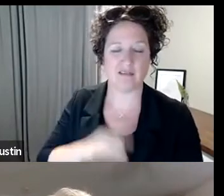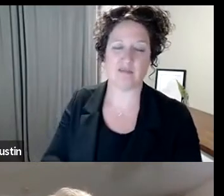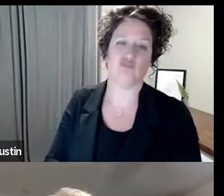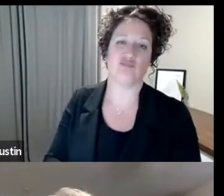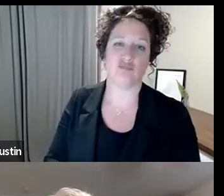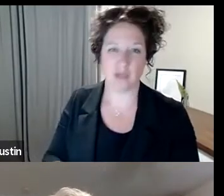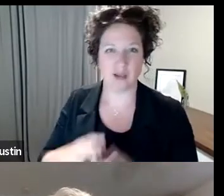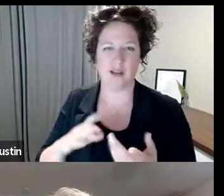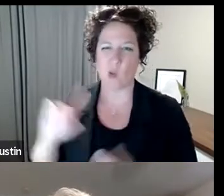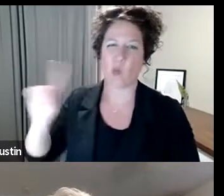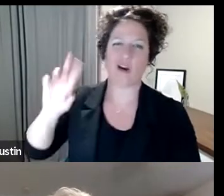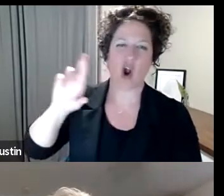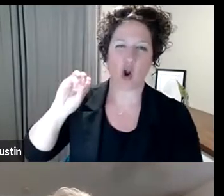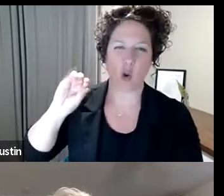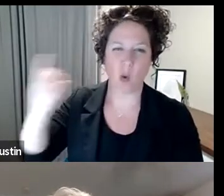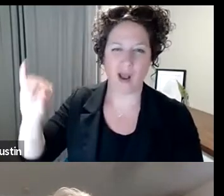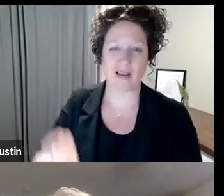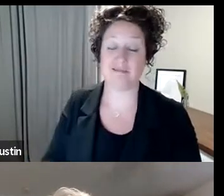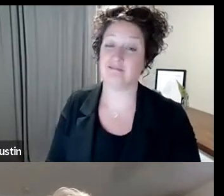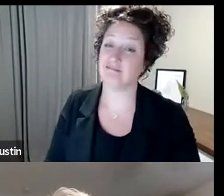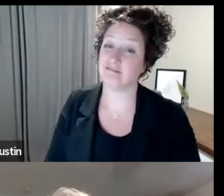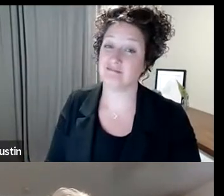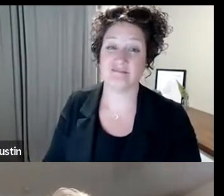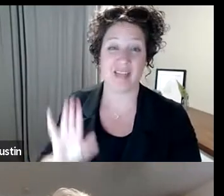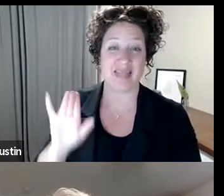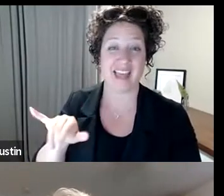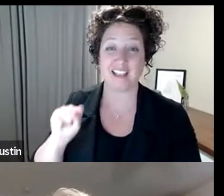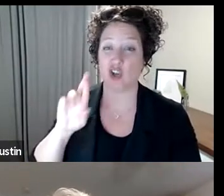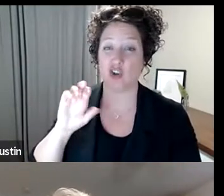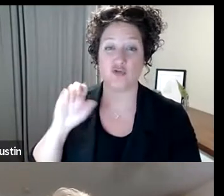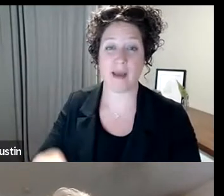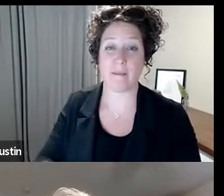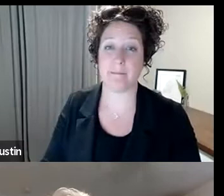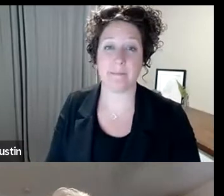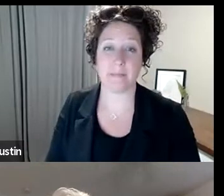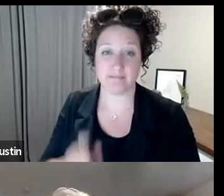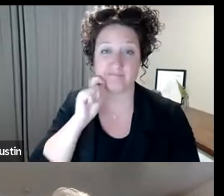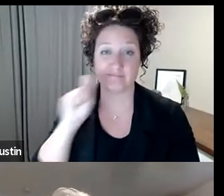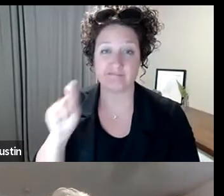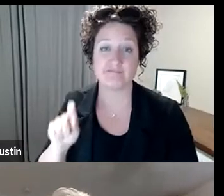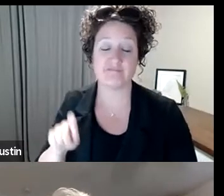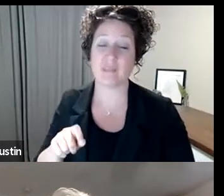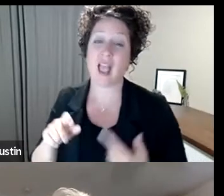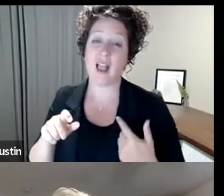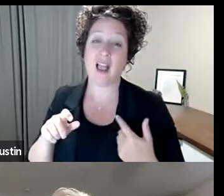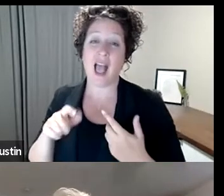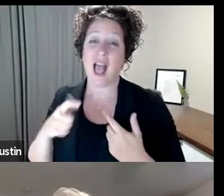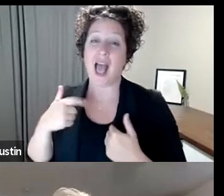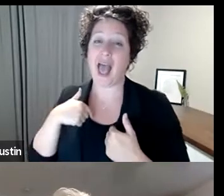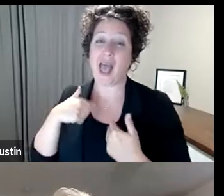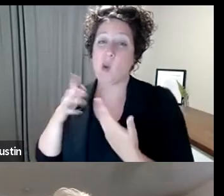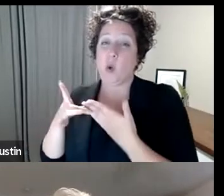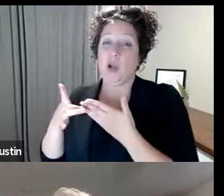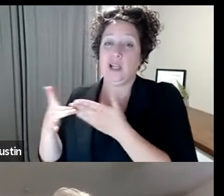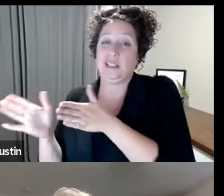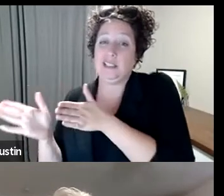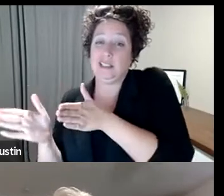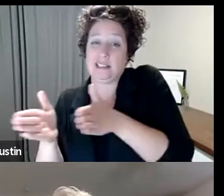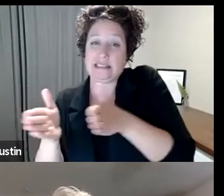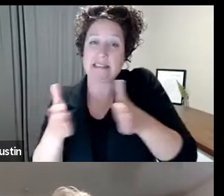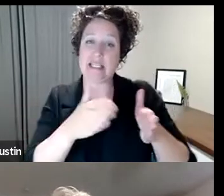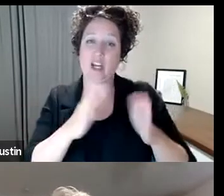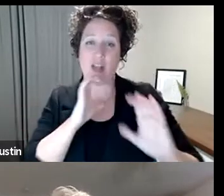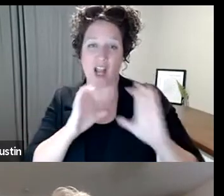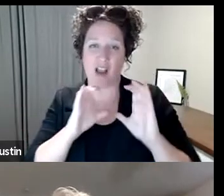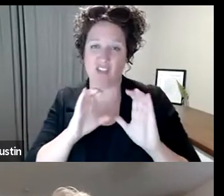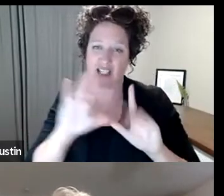the ROI, that is quite bluntly a trap. And I would really purposefully move that conversation on. And that's a